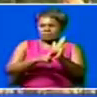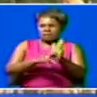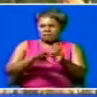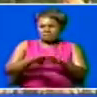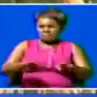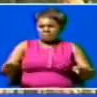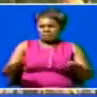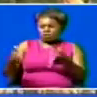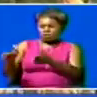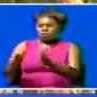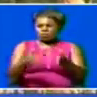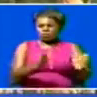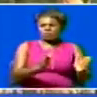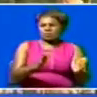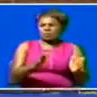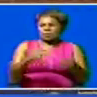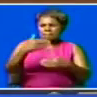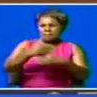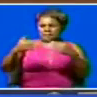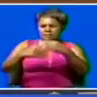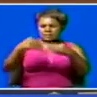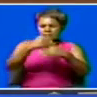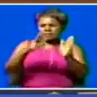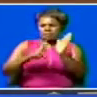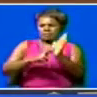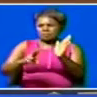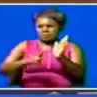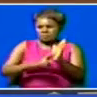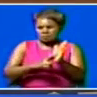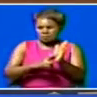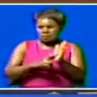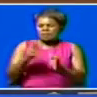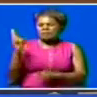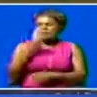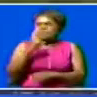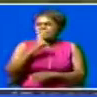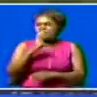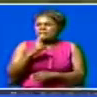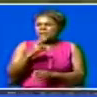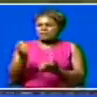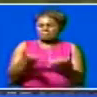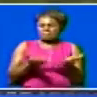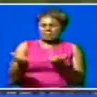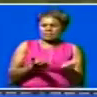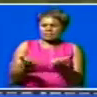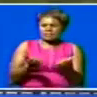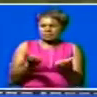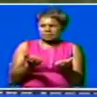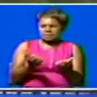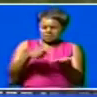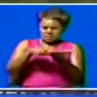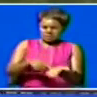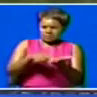South Sudan opportunities, with the building representing the mantra of high risk, high returns for a business. Wambugu